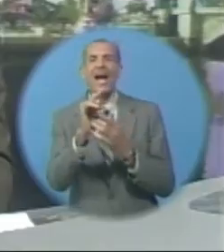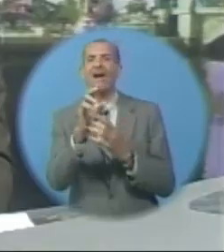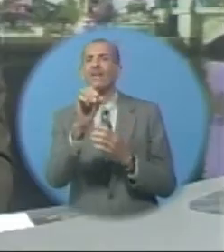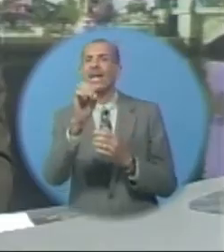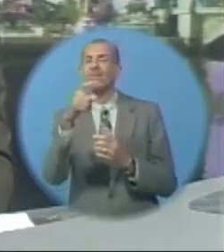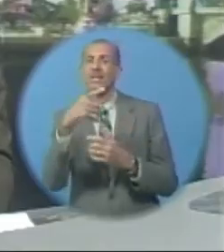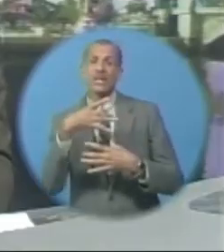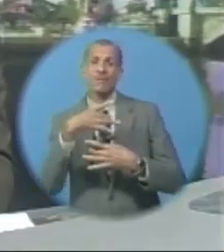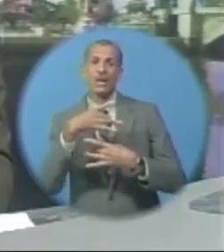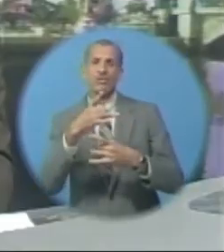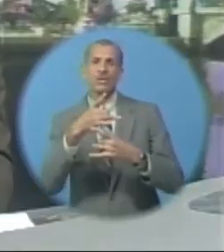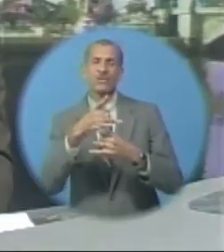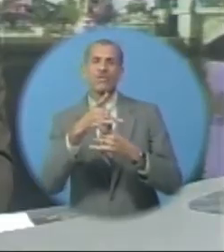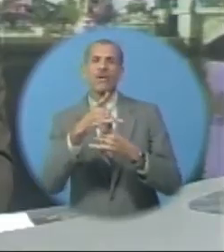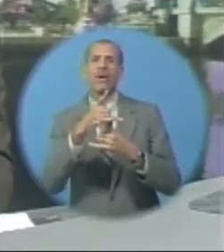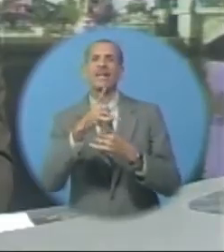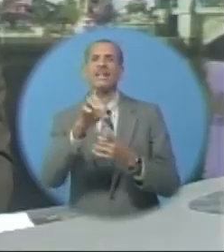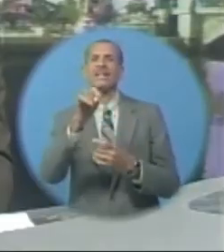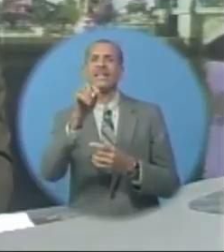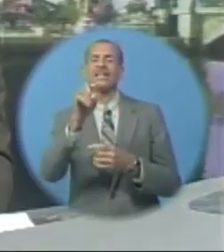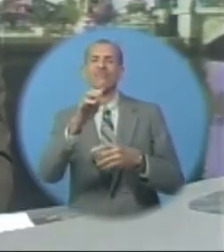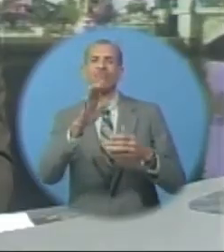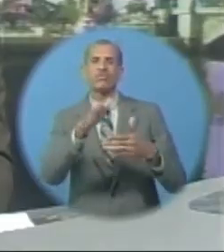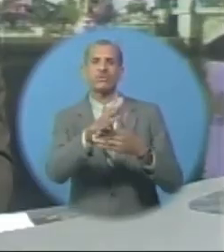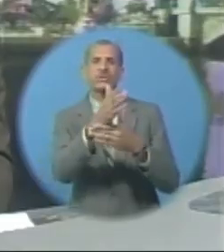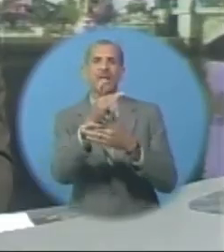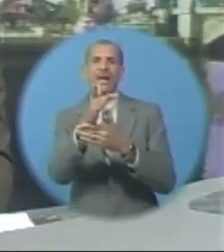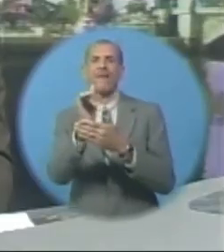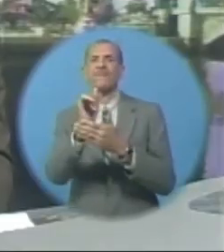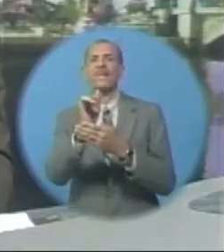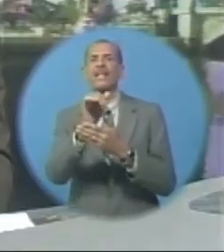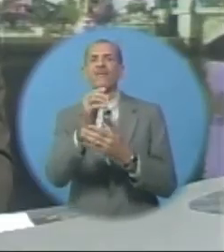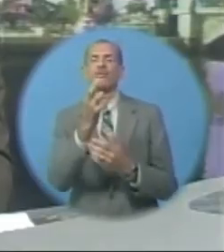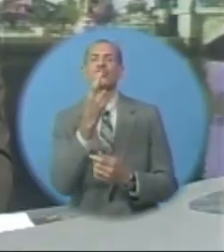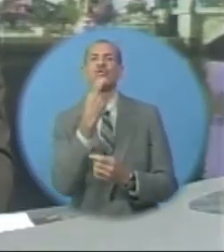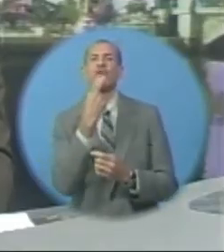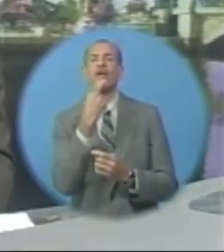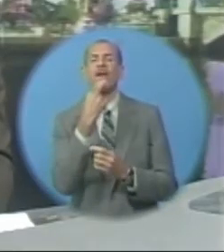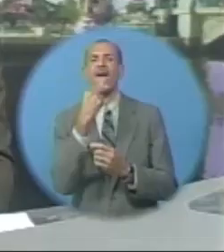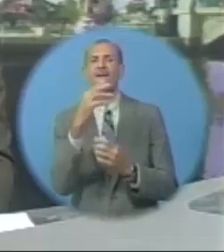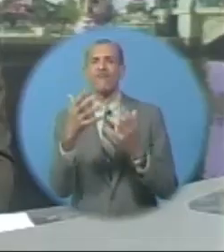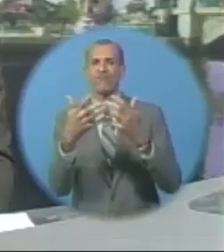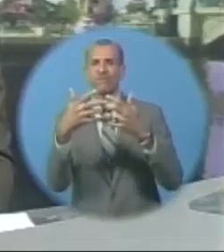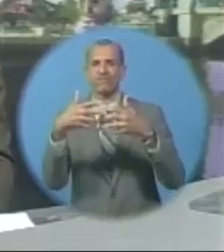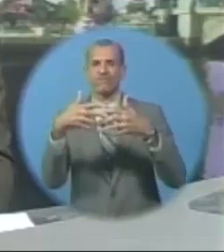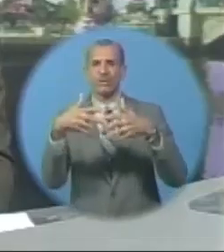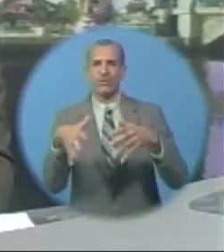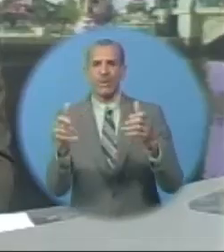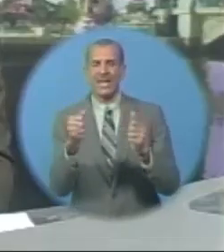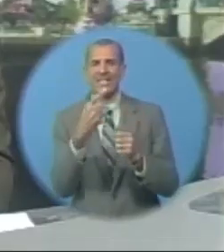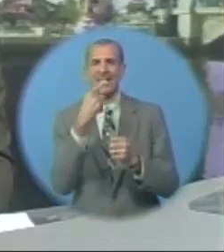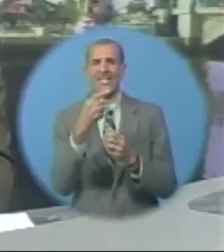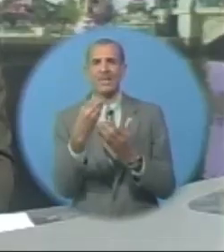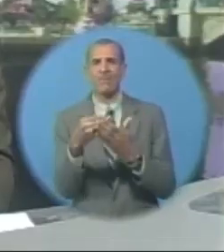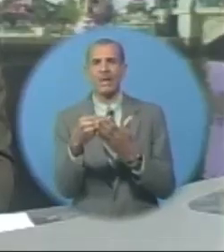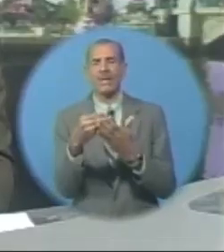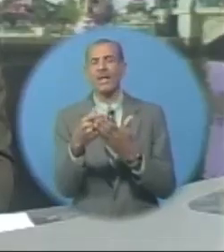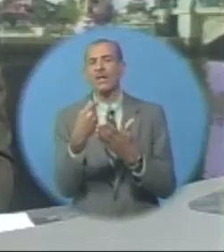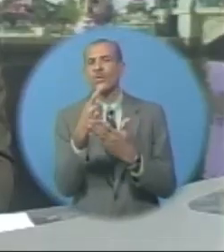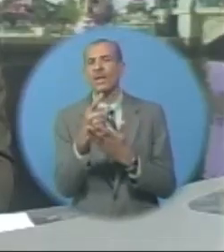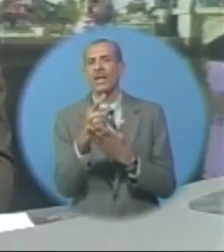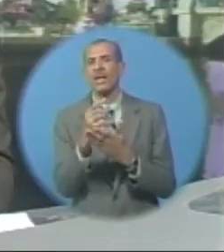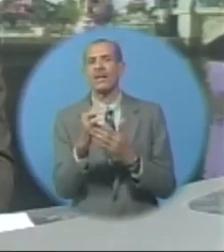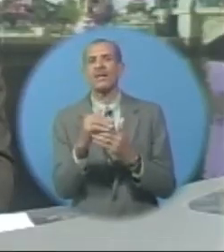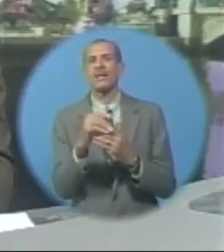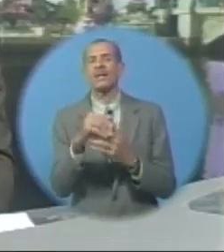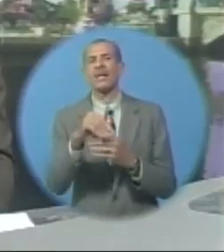expressions of interest for the divestment of the state-of-the-art Skeldon sugar factory. He says the monies from the Skeldon will help to